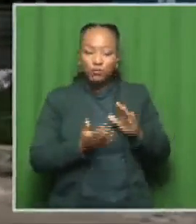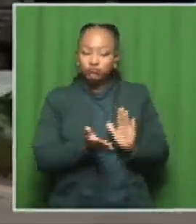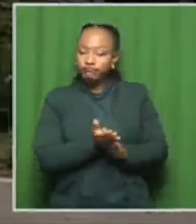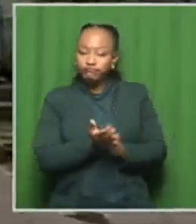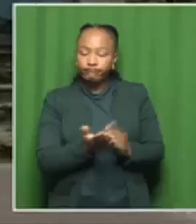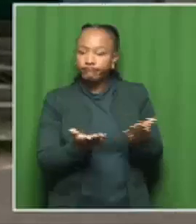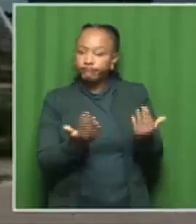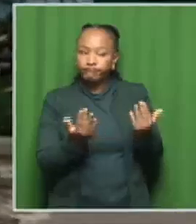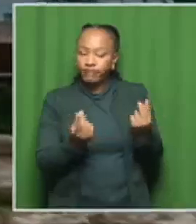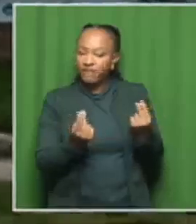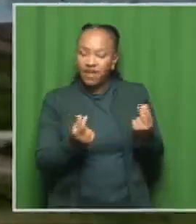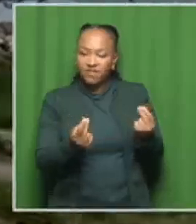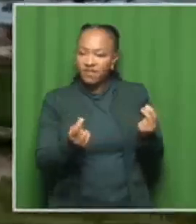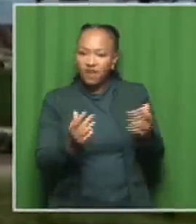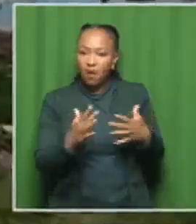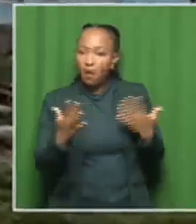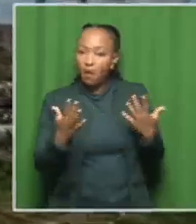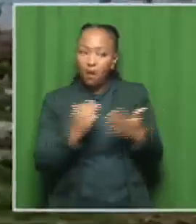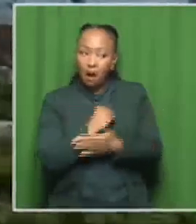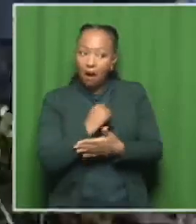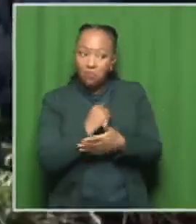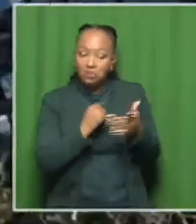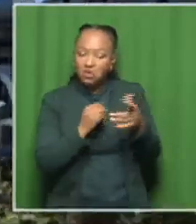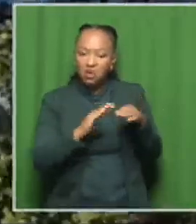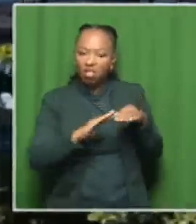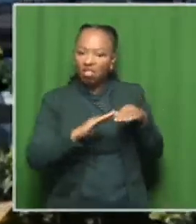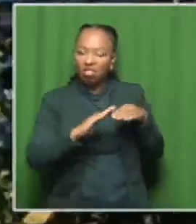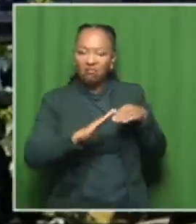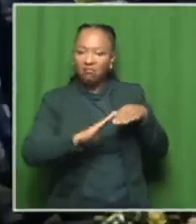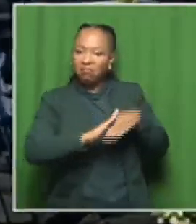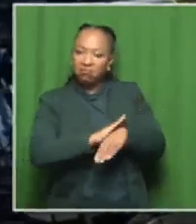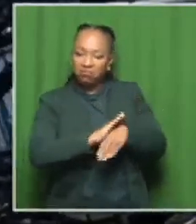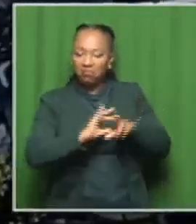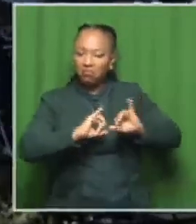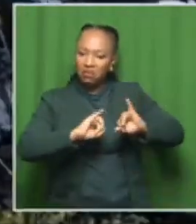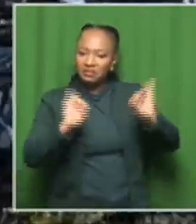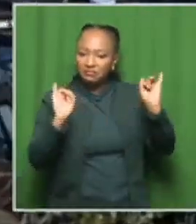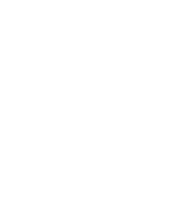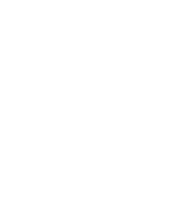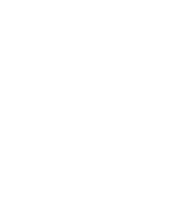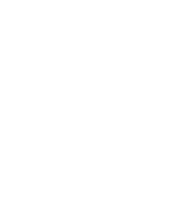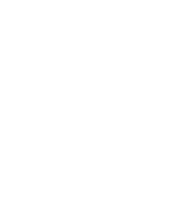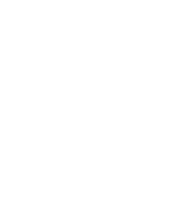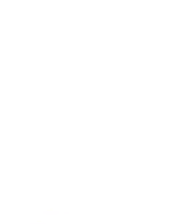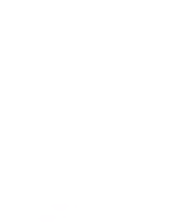he is not going to have a country left. Nick Harper, SABC News, Washington.